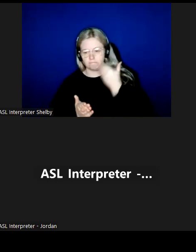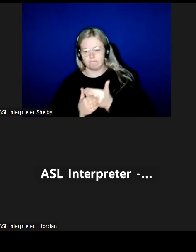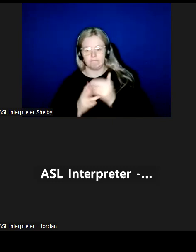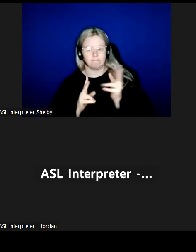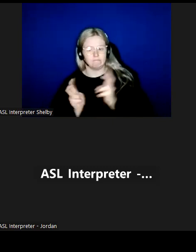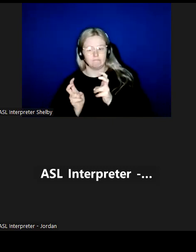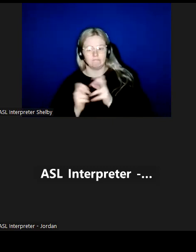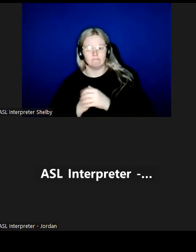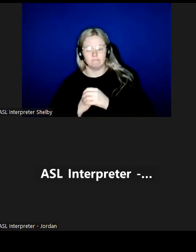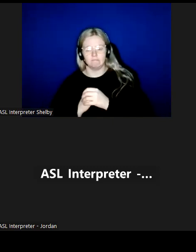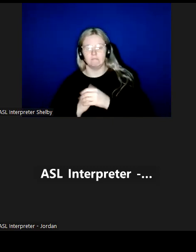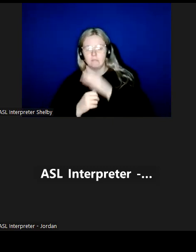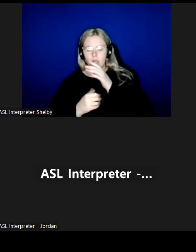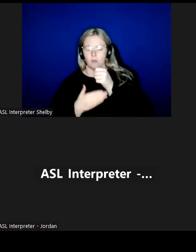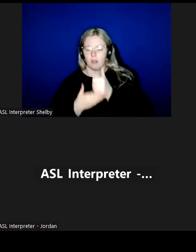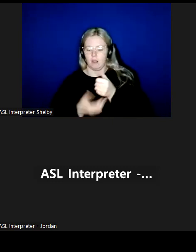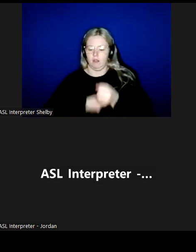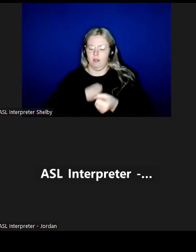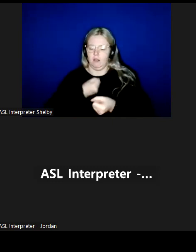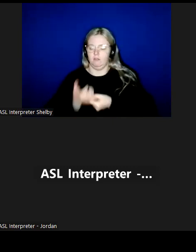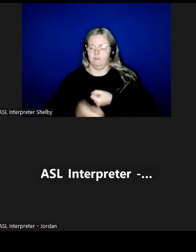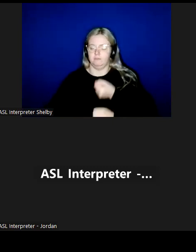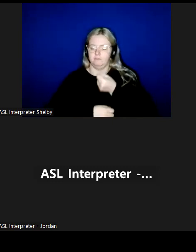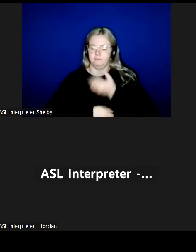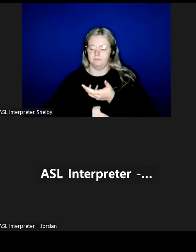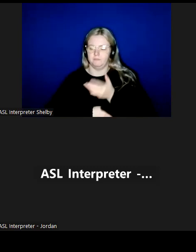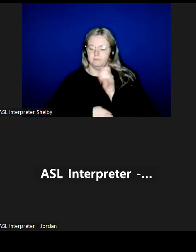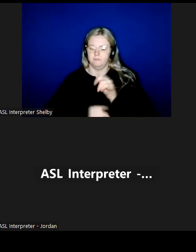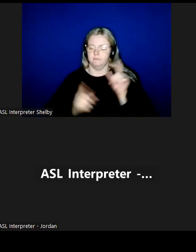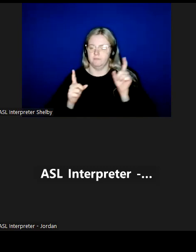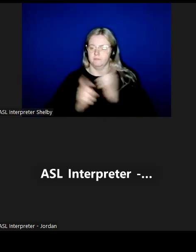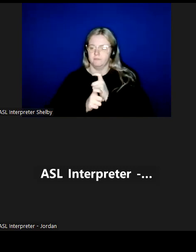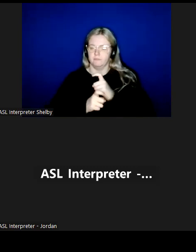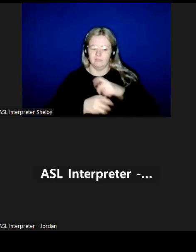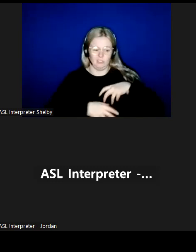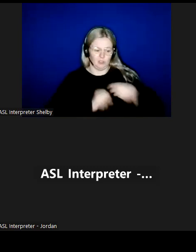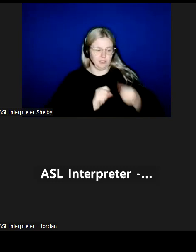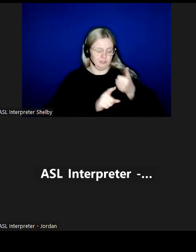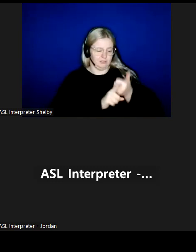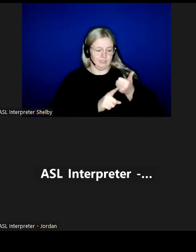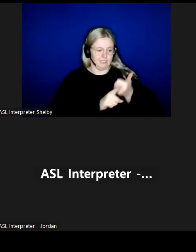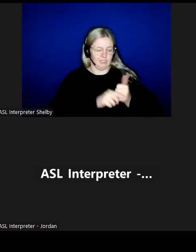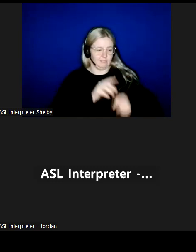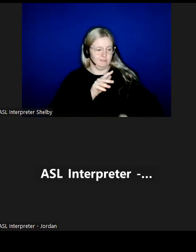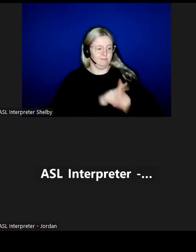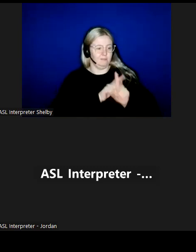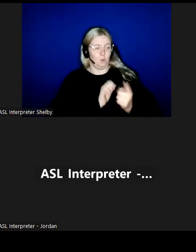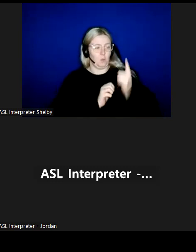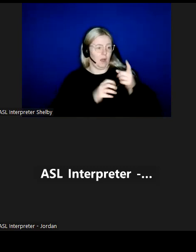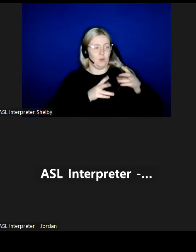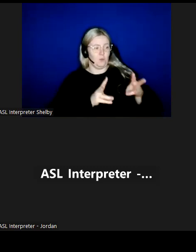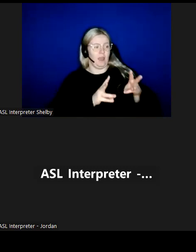really express that intricate way that, grief shows up in so many ways of your